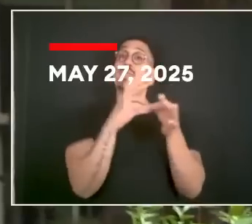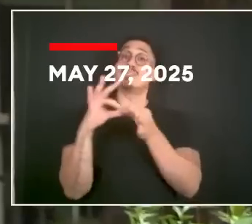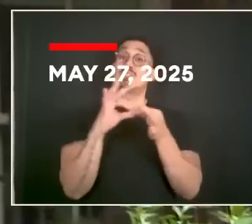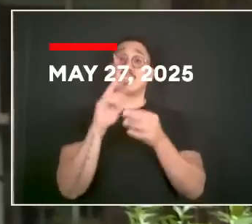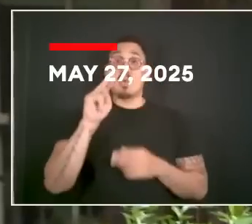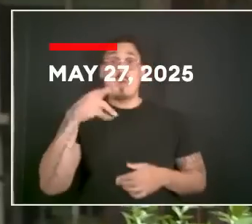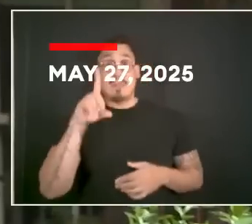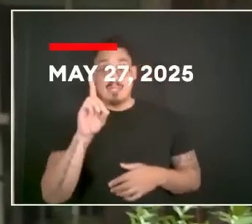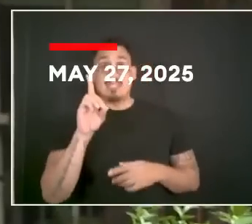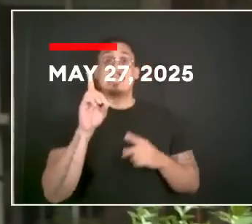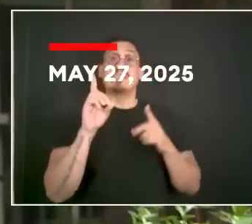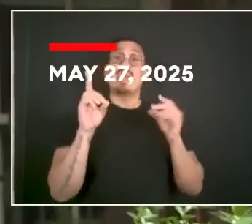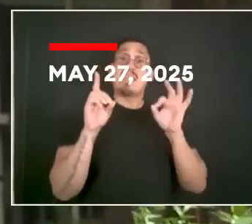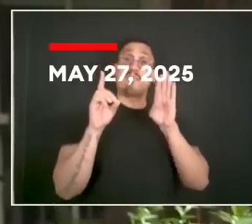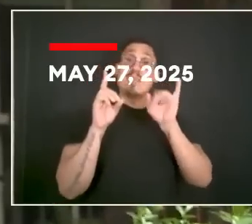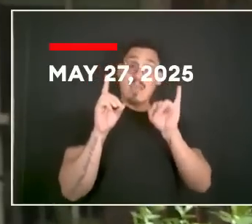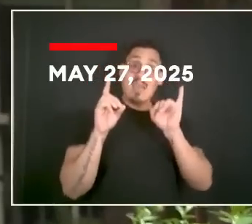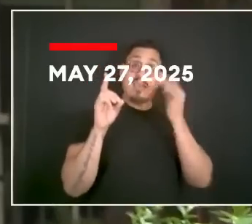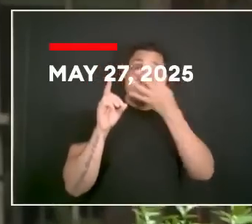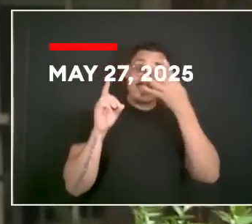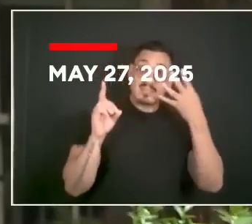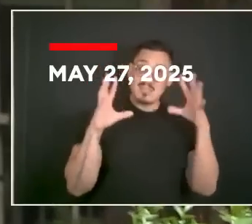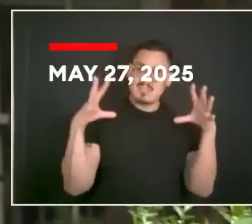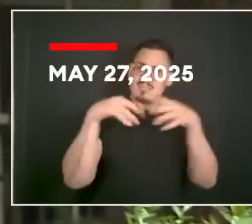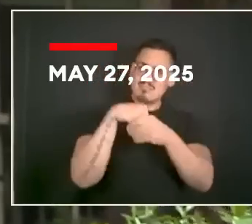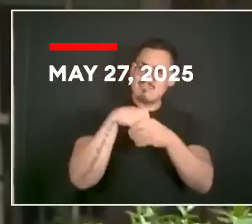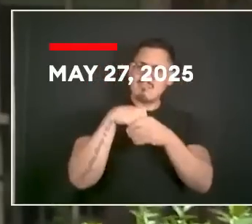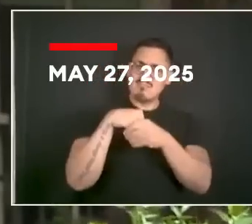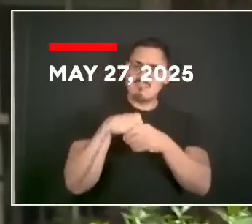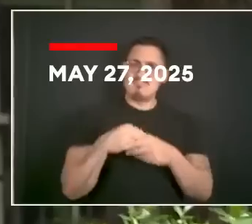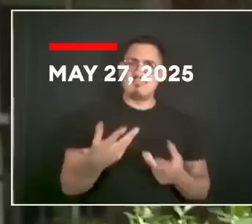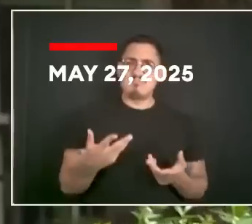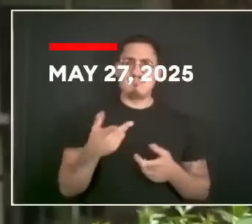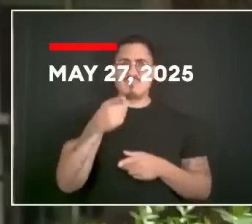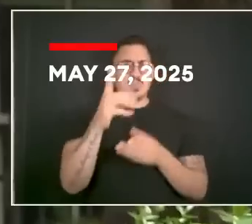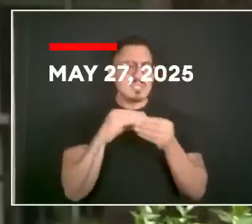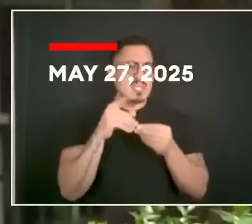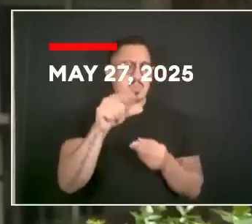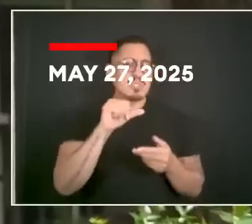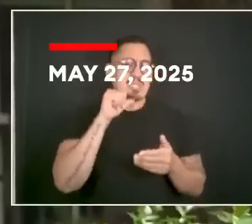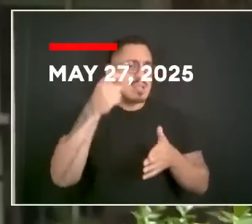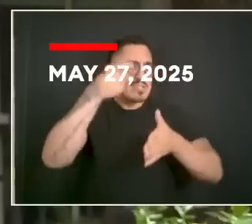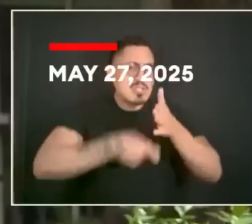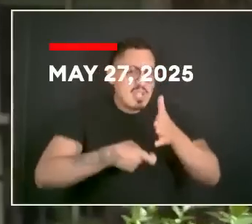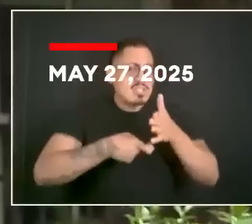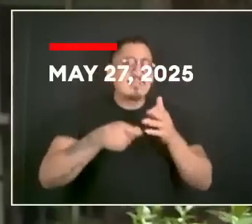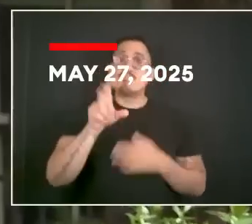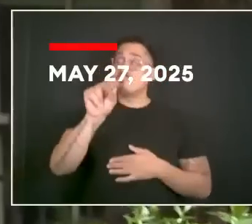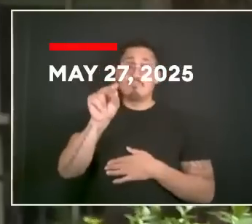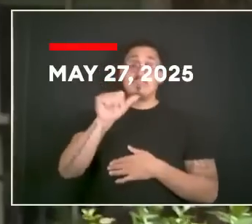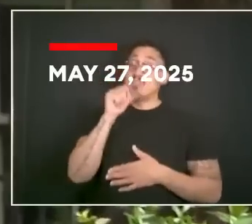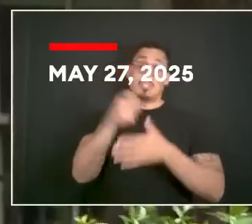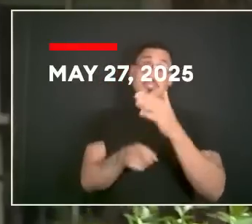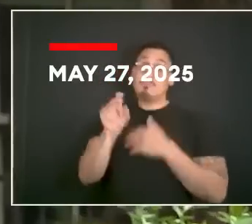like we saw here? Again, he's in CCOP. I'm sorry, you said in the case you said he was not charged with the gun? He was not. He was arrested. Police charged him